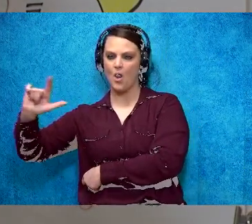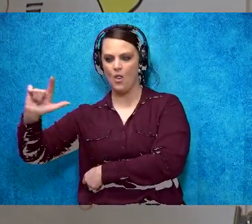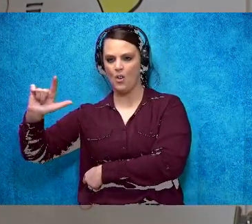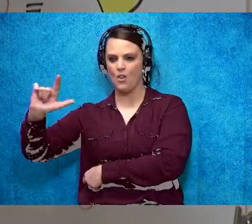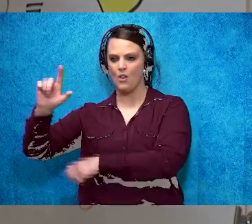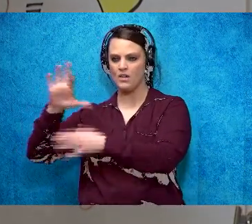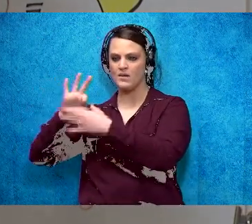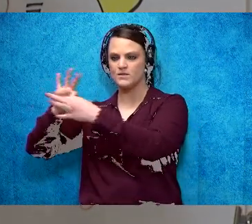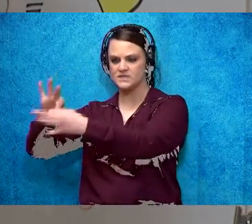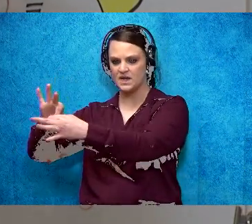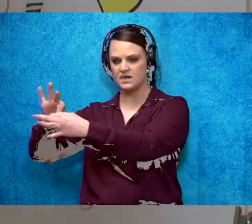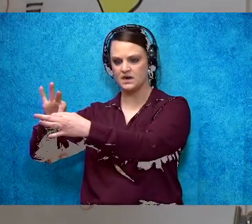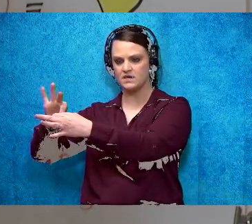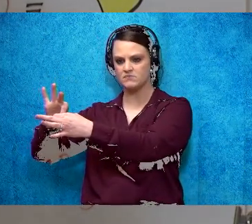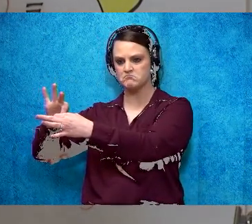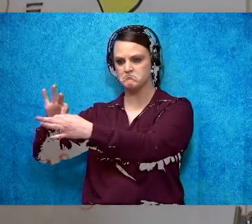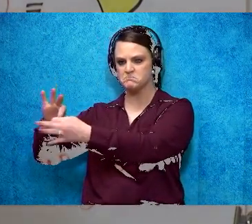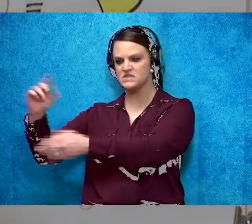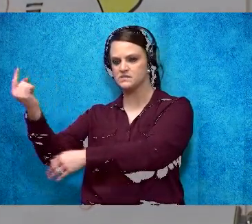Pertaining to,